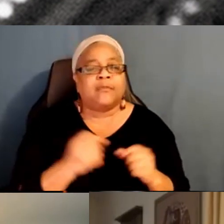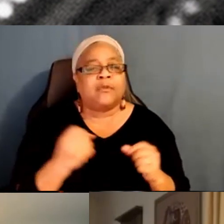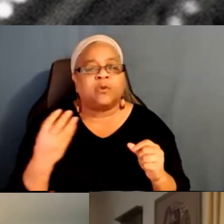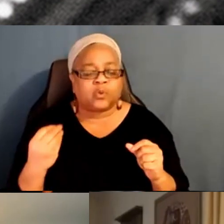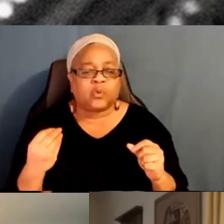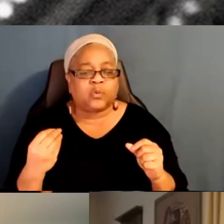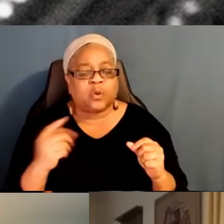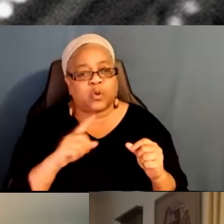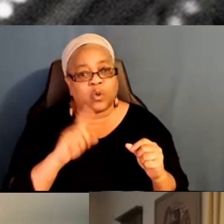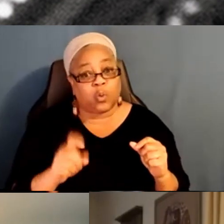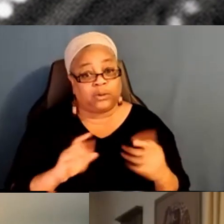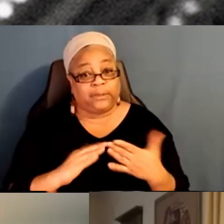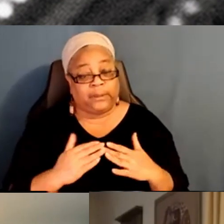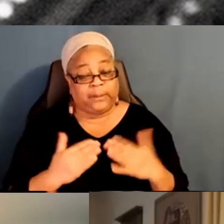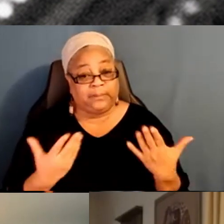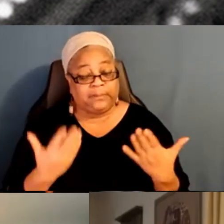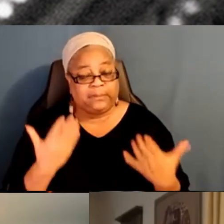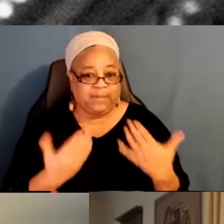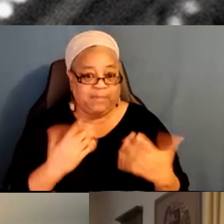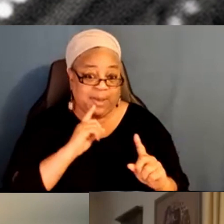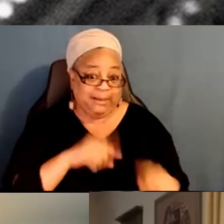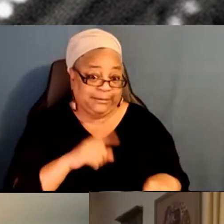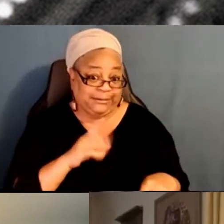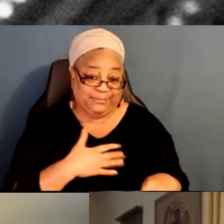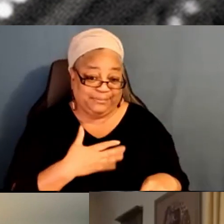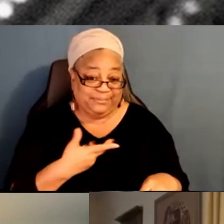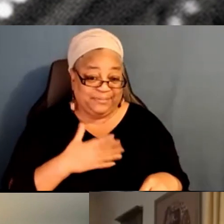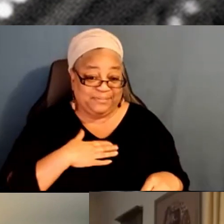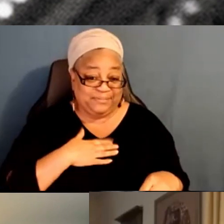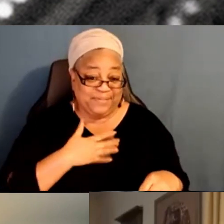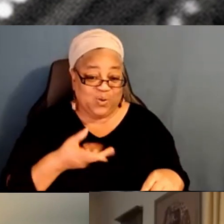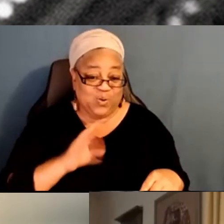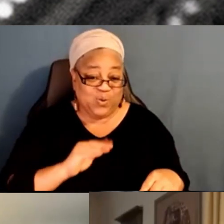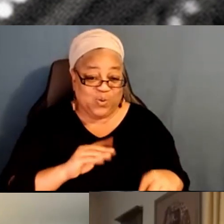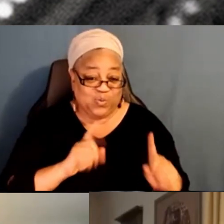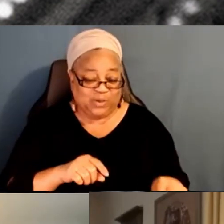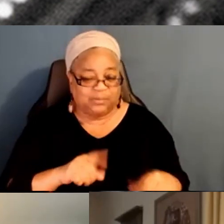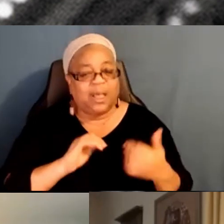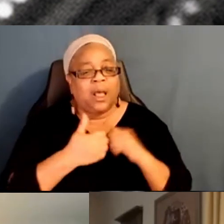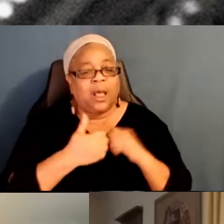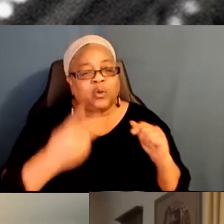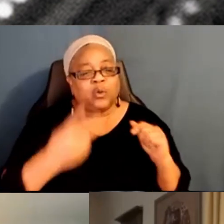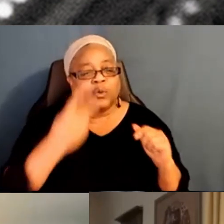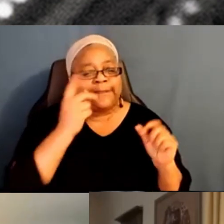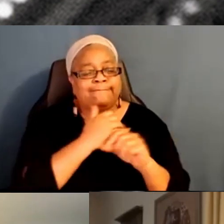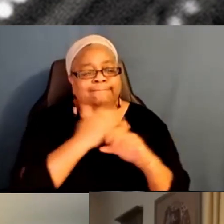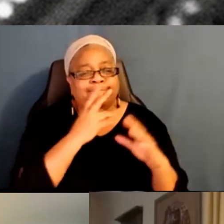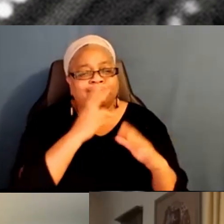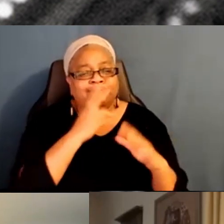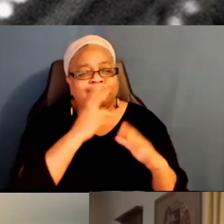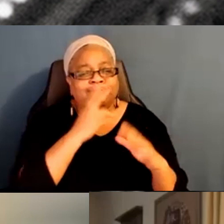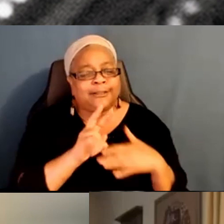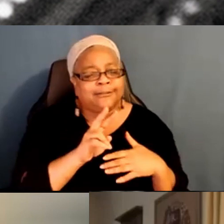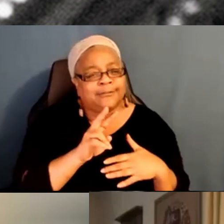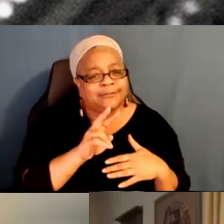so the question, which is maybe I'm answering in my own, but like how you see the insights of this work